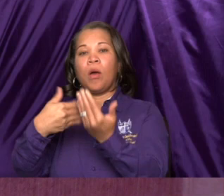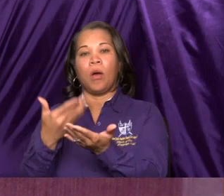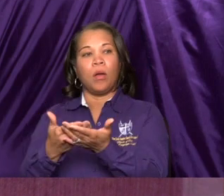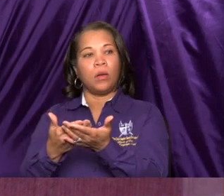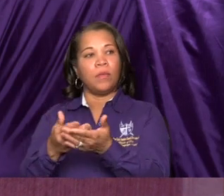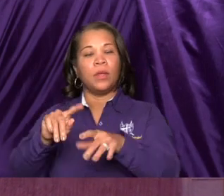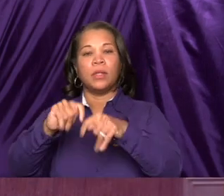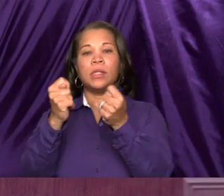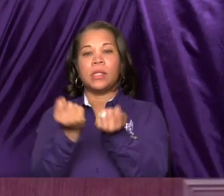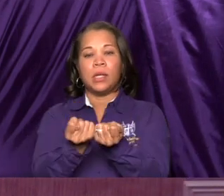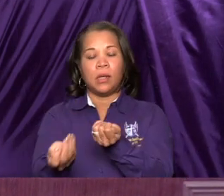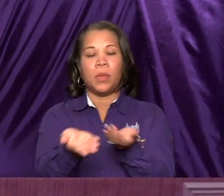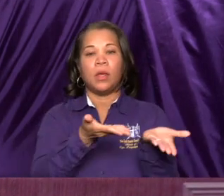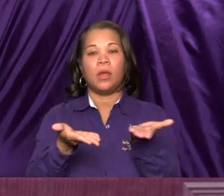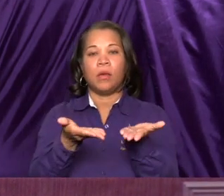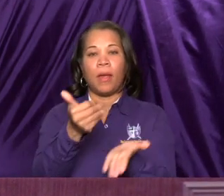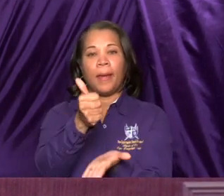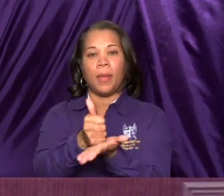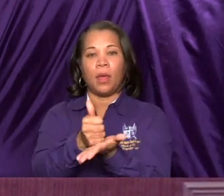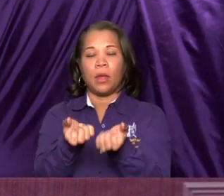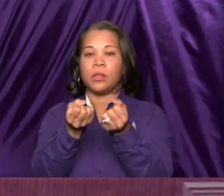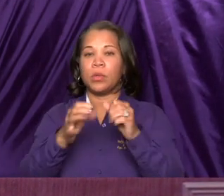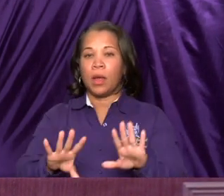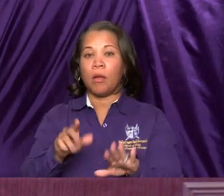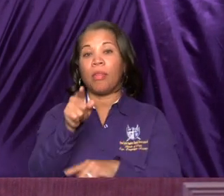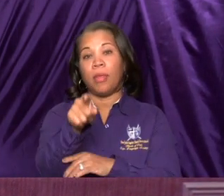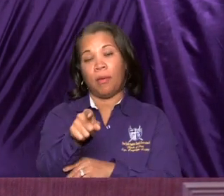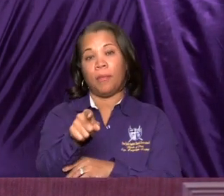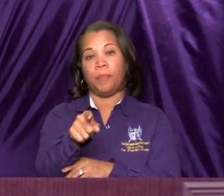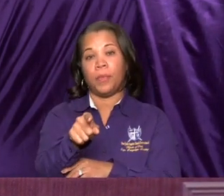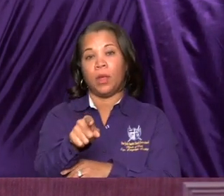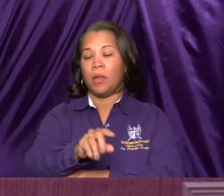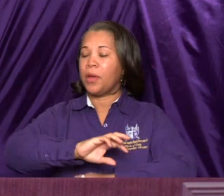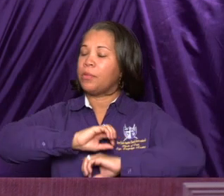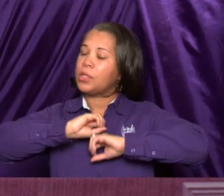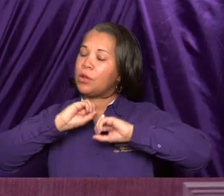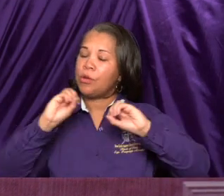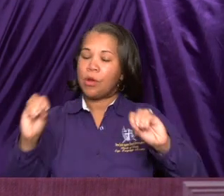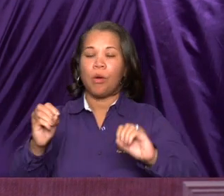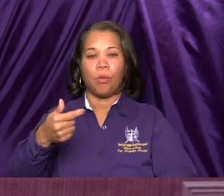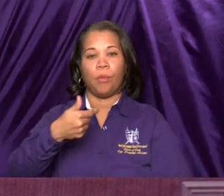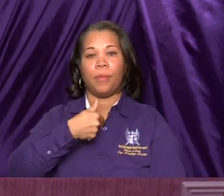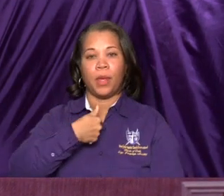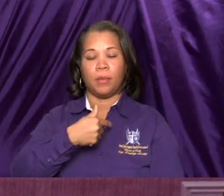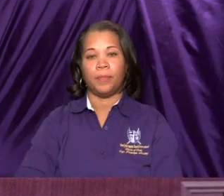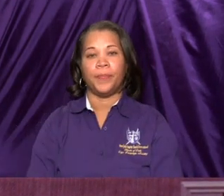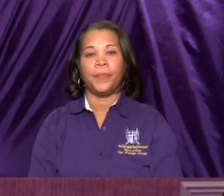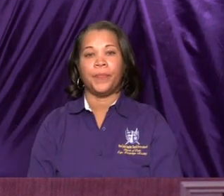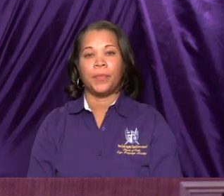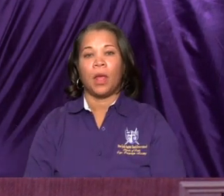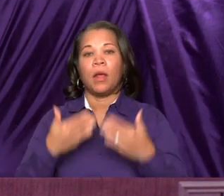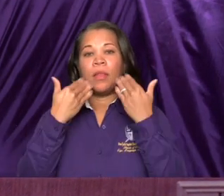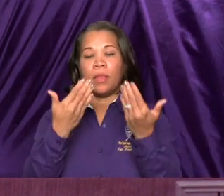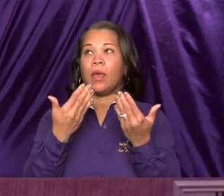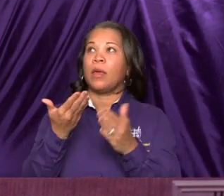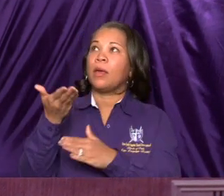Amen. Because without them, there would be no me. I want to thank God for the